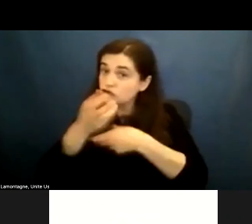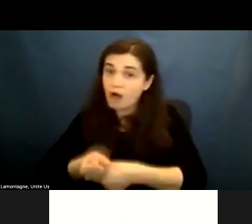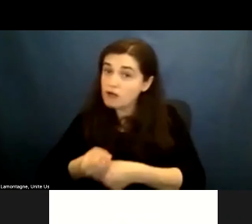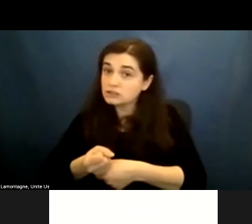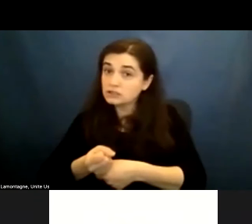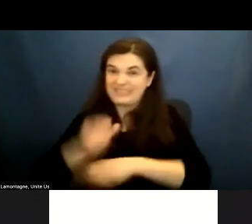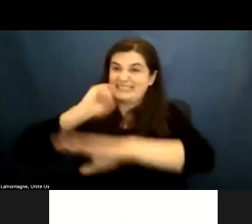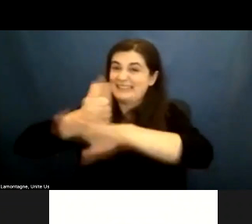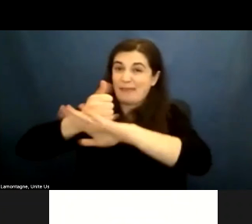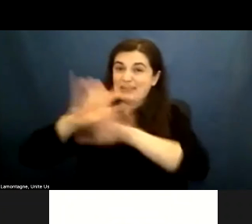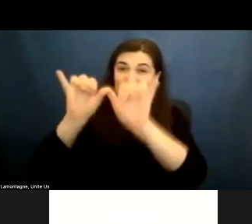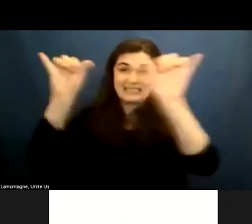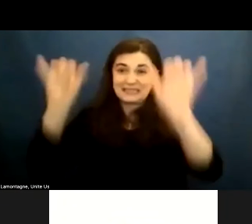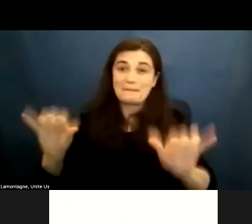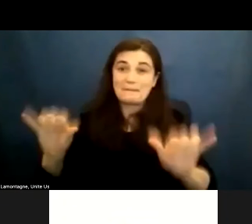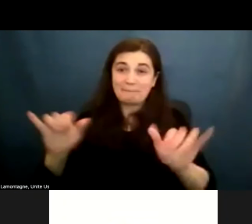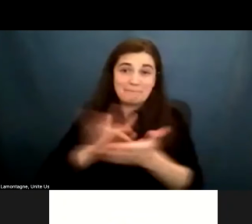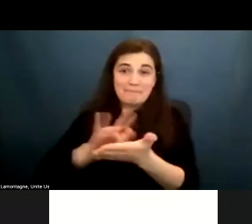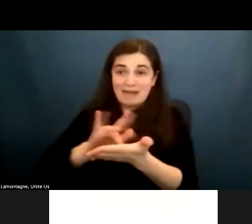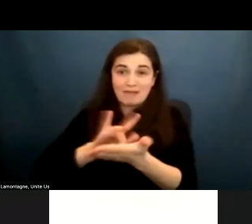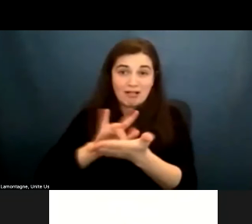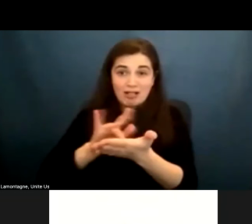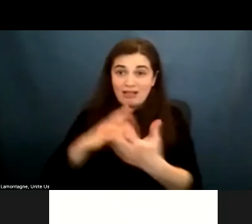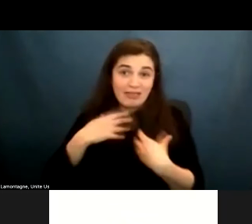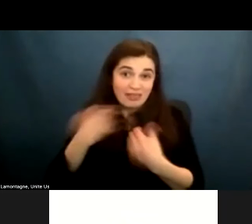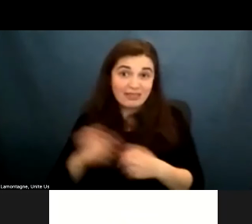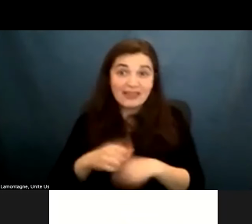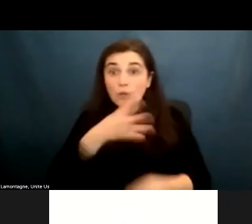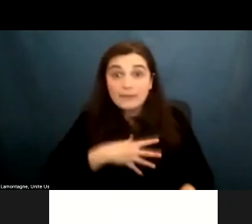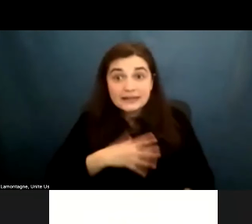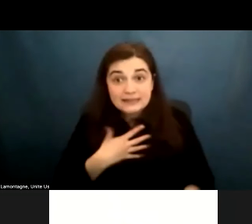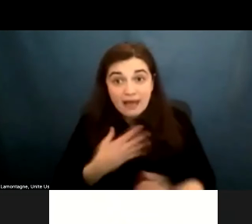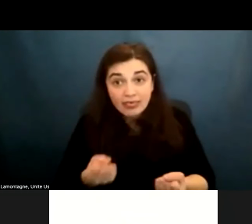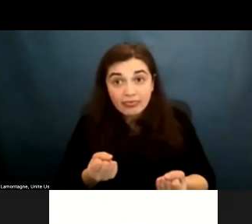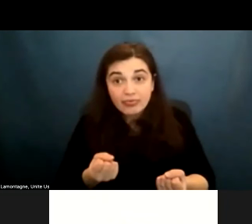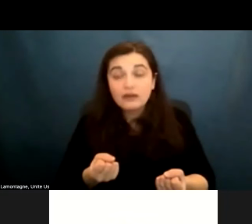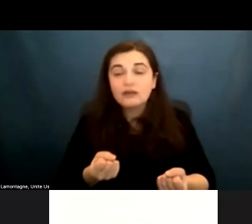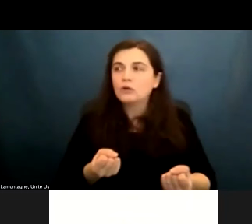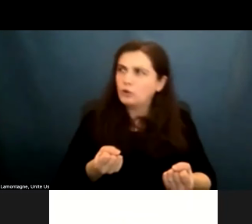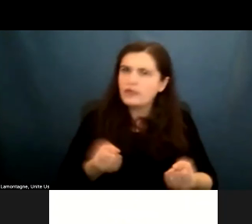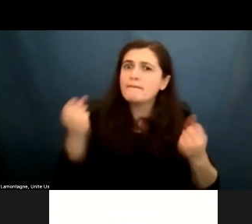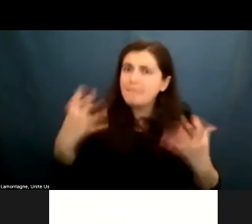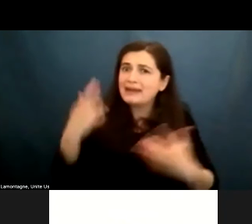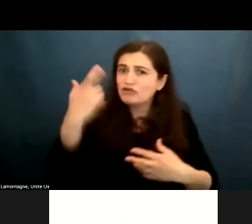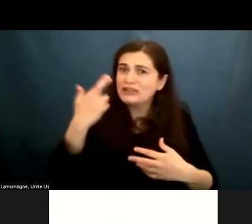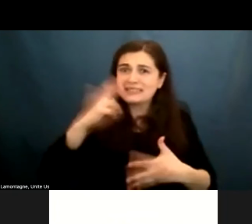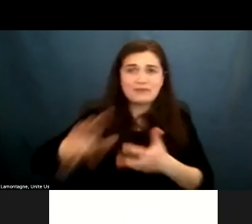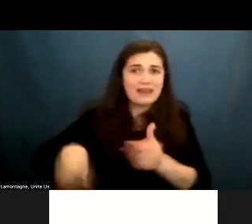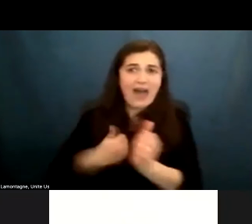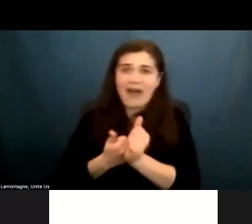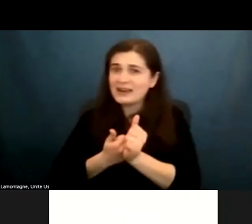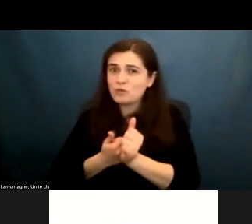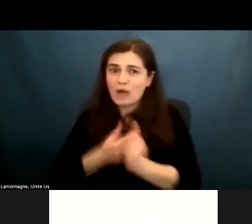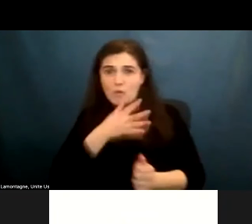medical systems that are in place. When you look at women's health, for example, there are lots of reasons that women have